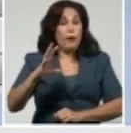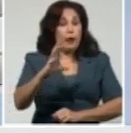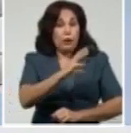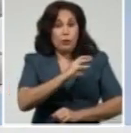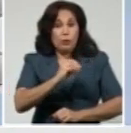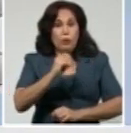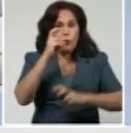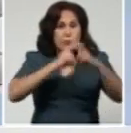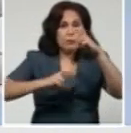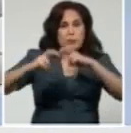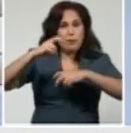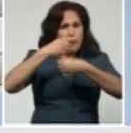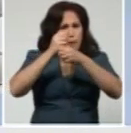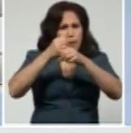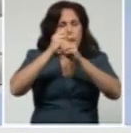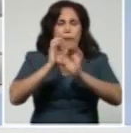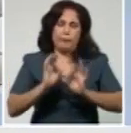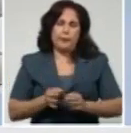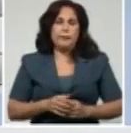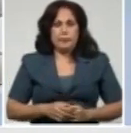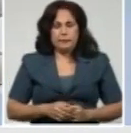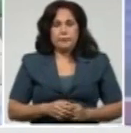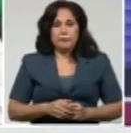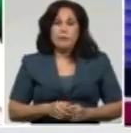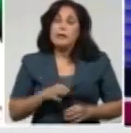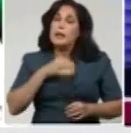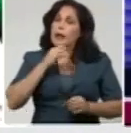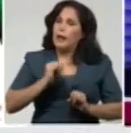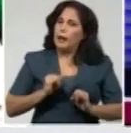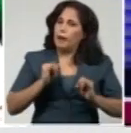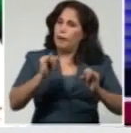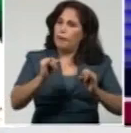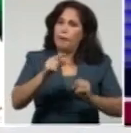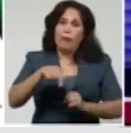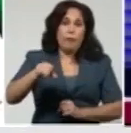0.84% of people, have tested positive for the virus.